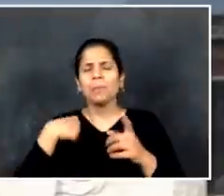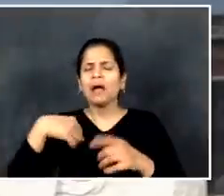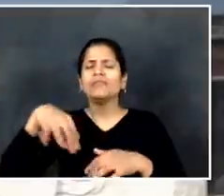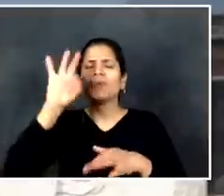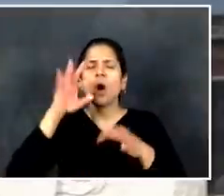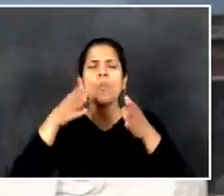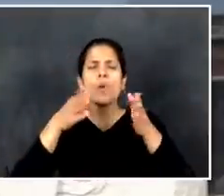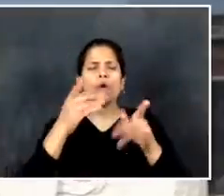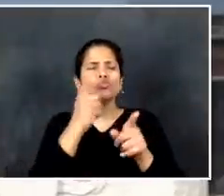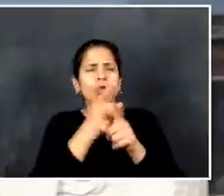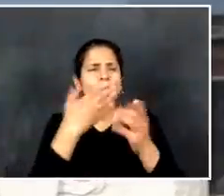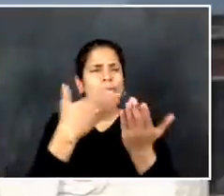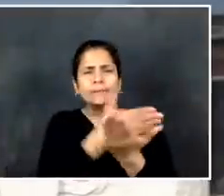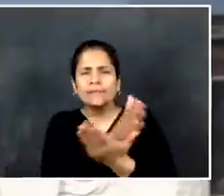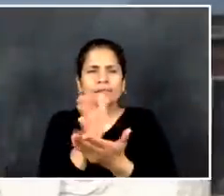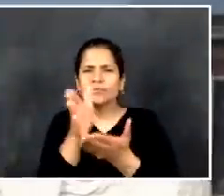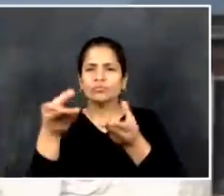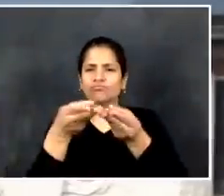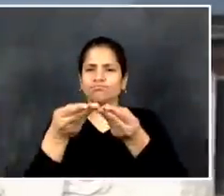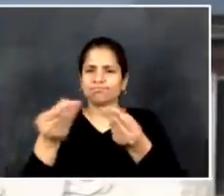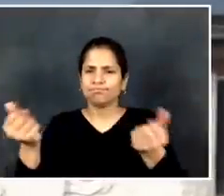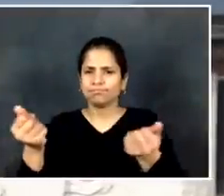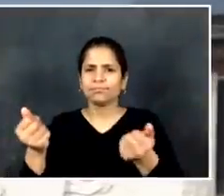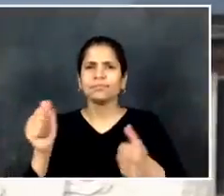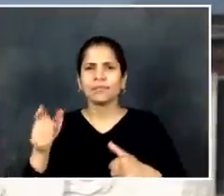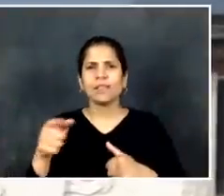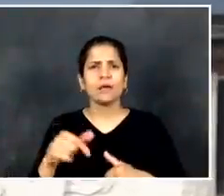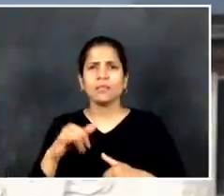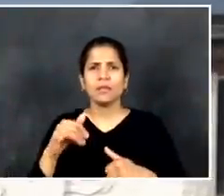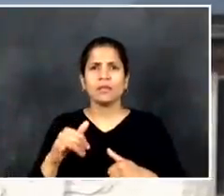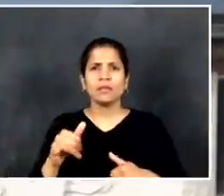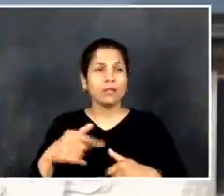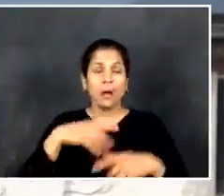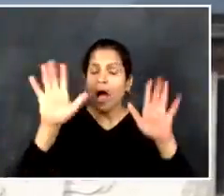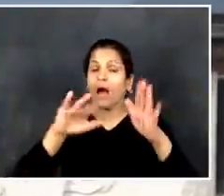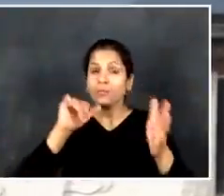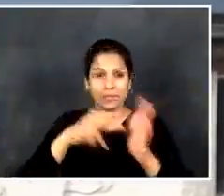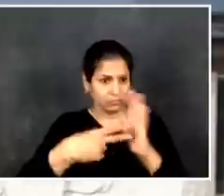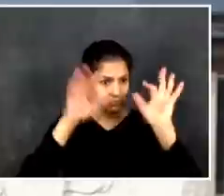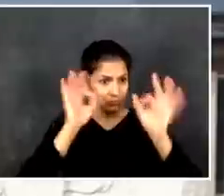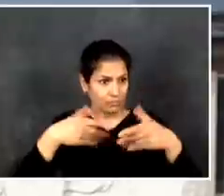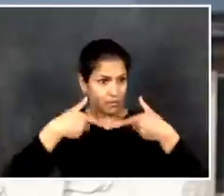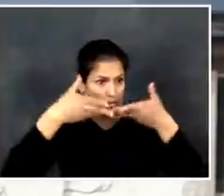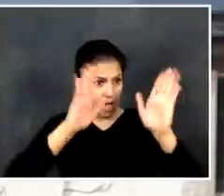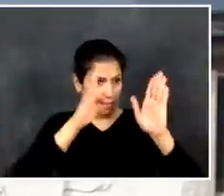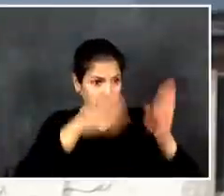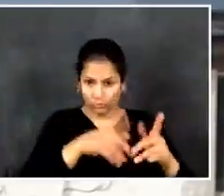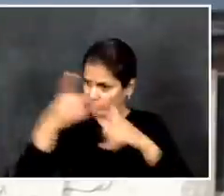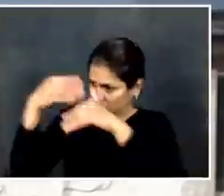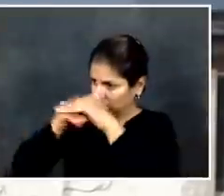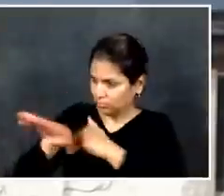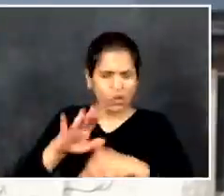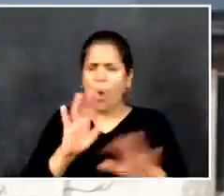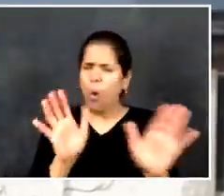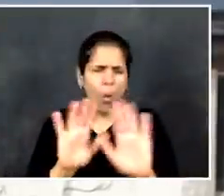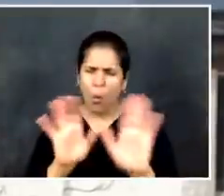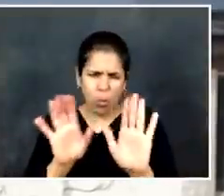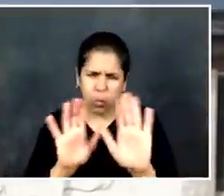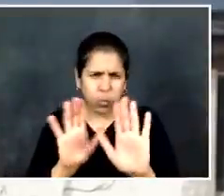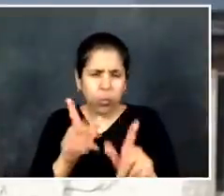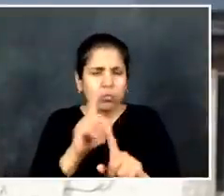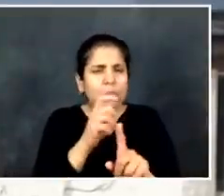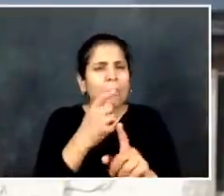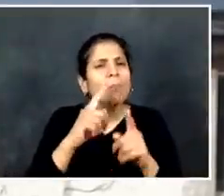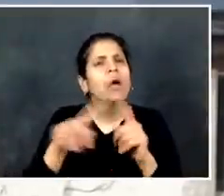is not the same thing as allowing people to have the access they used to have because we have to protect everybody. But I don't want us to miss